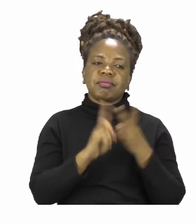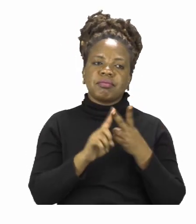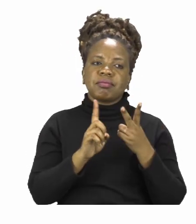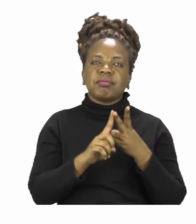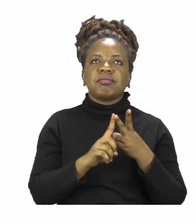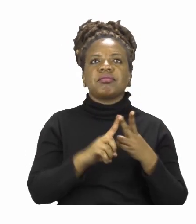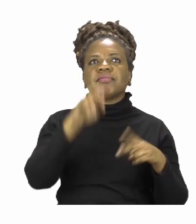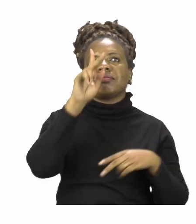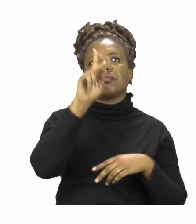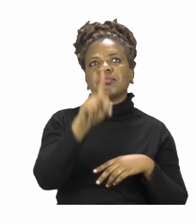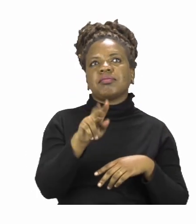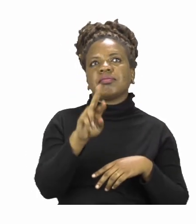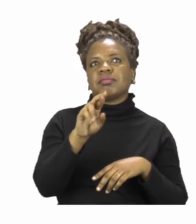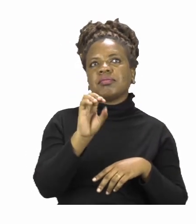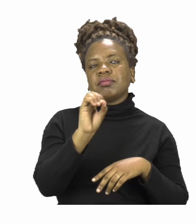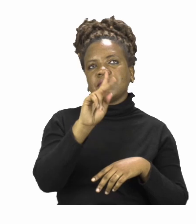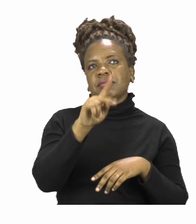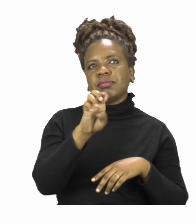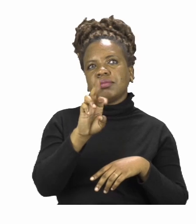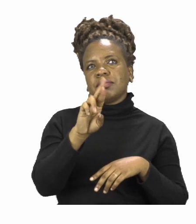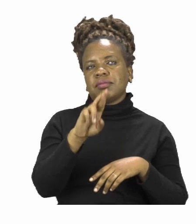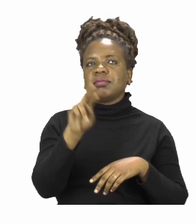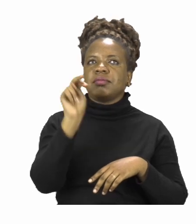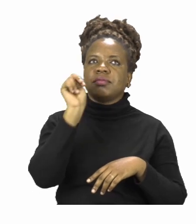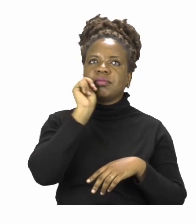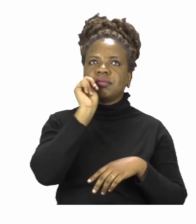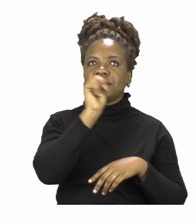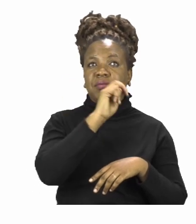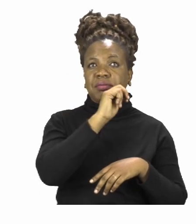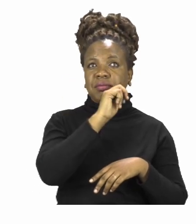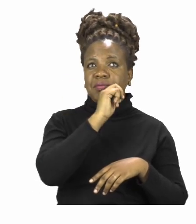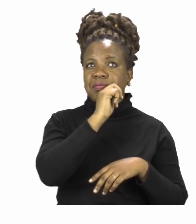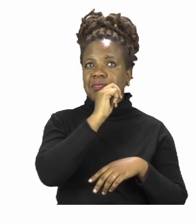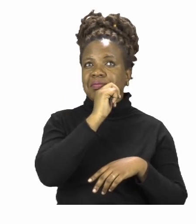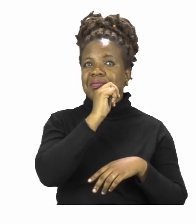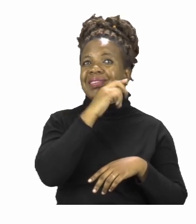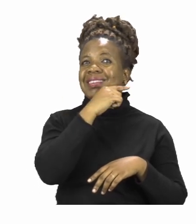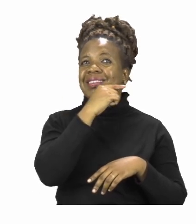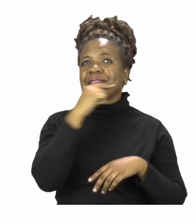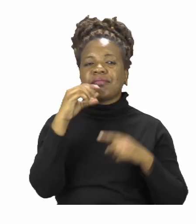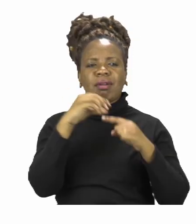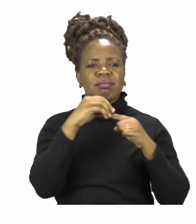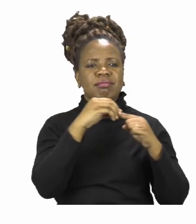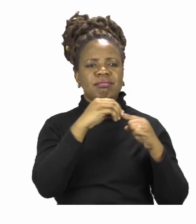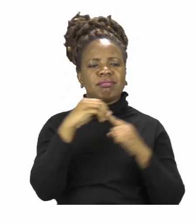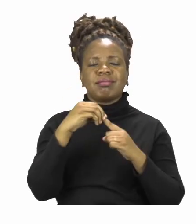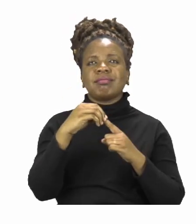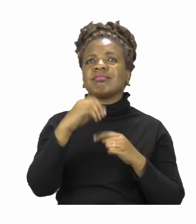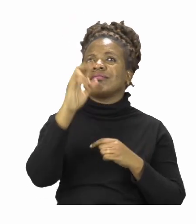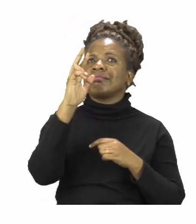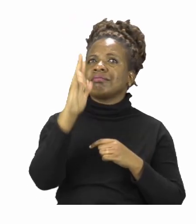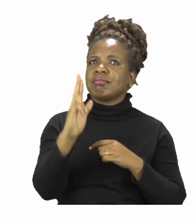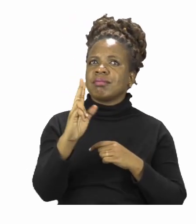a specific person, a specific place, and a specific thing.